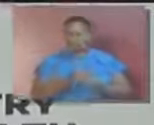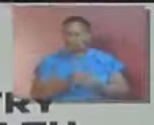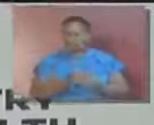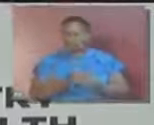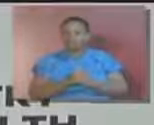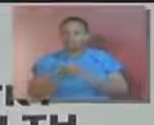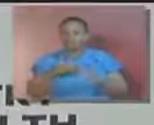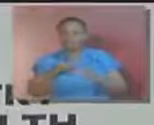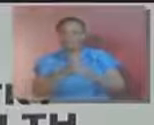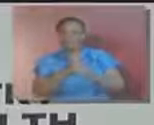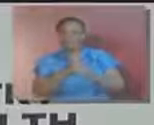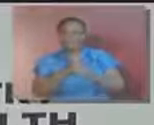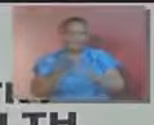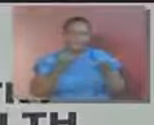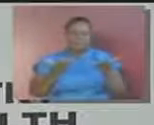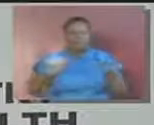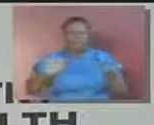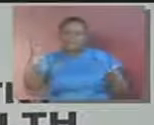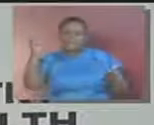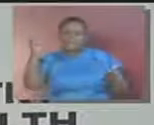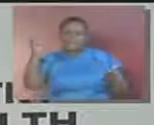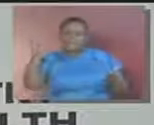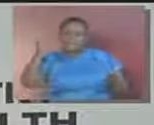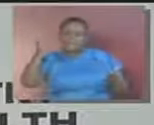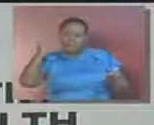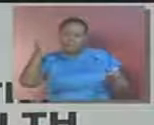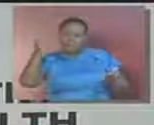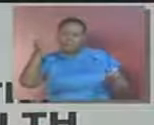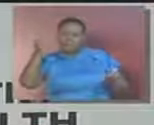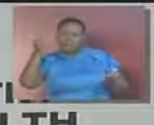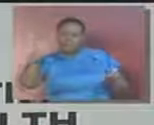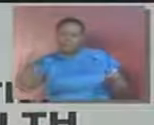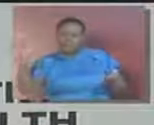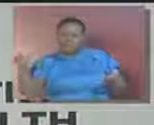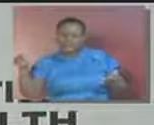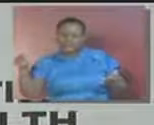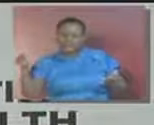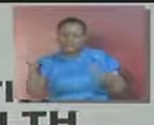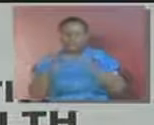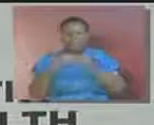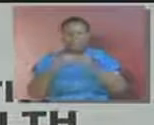15% overage. So if you have a 10% overage from